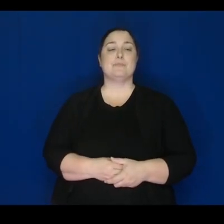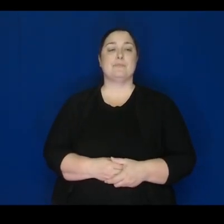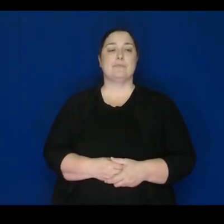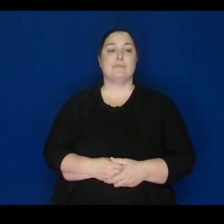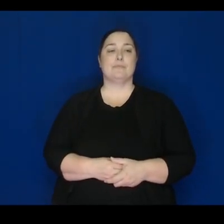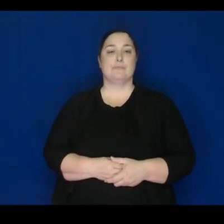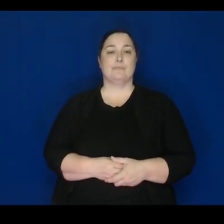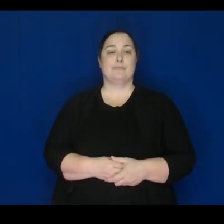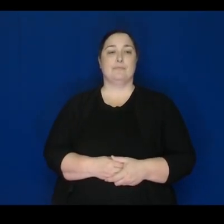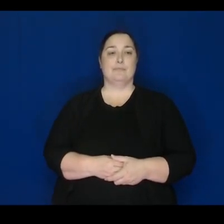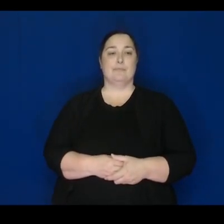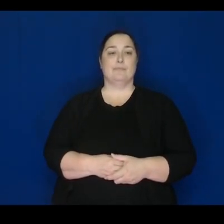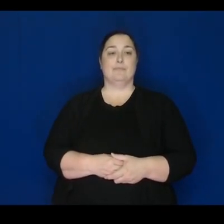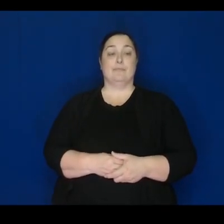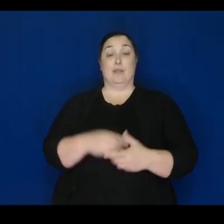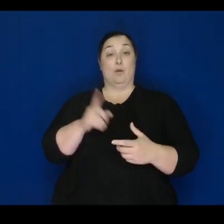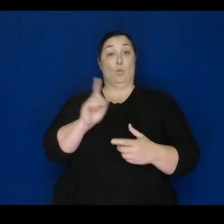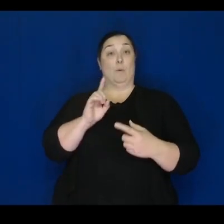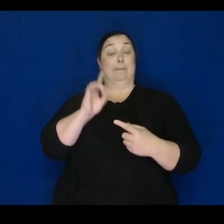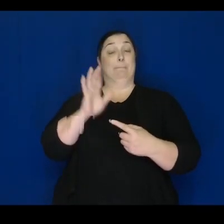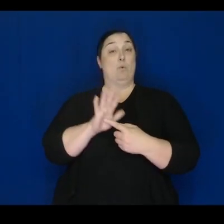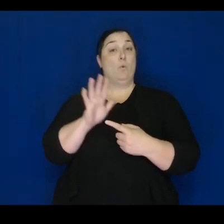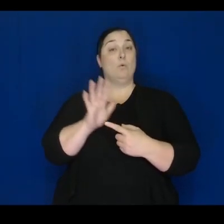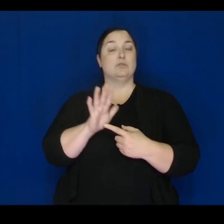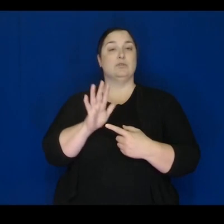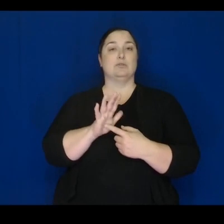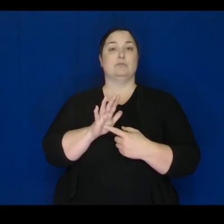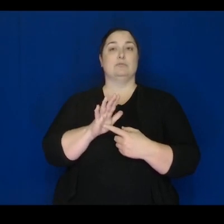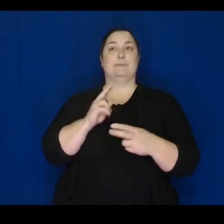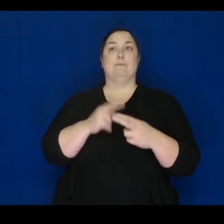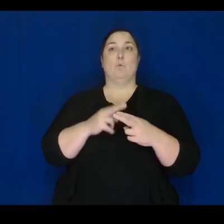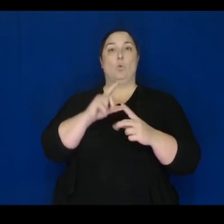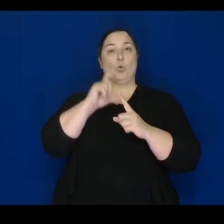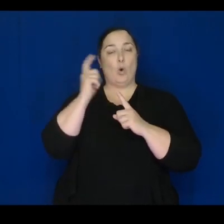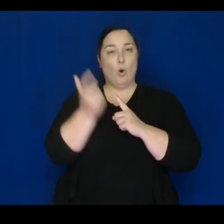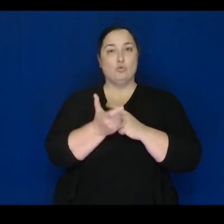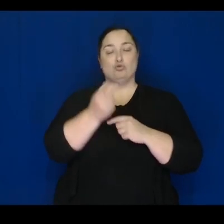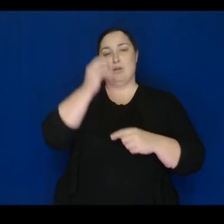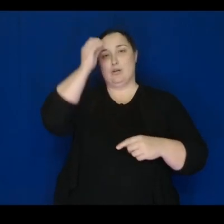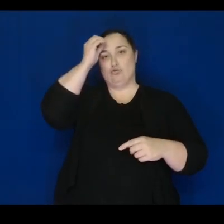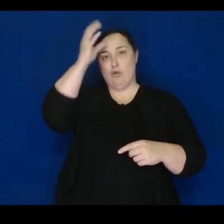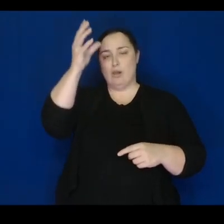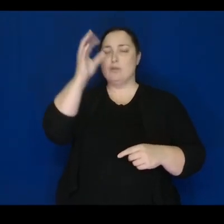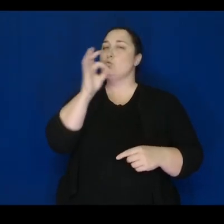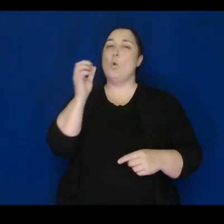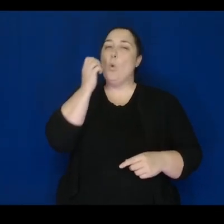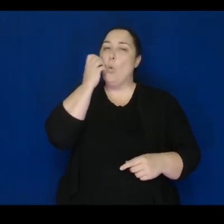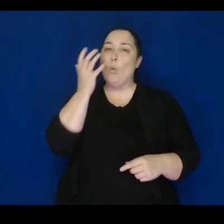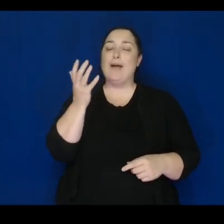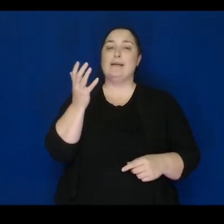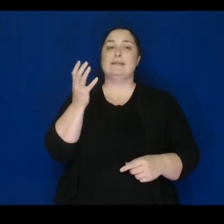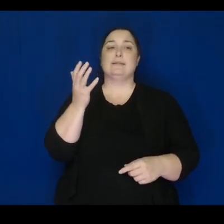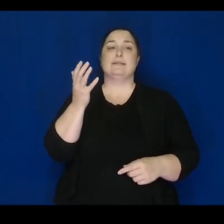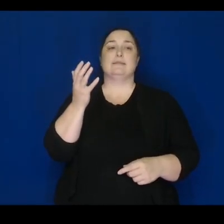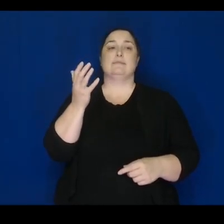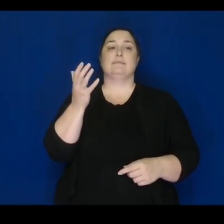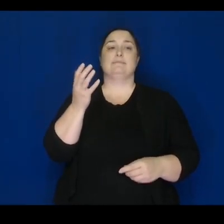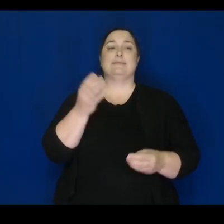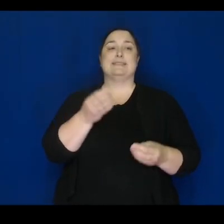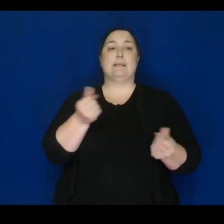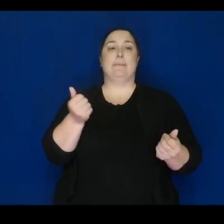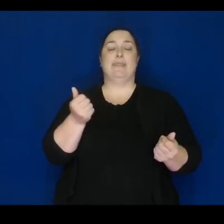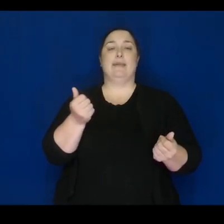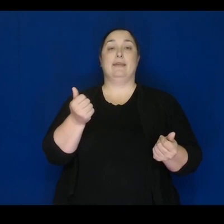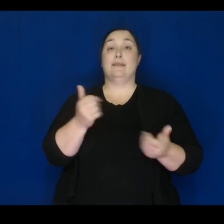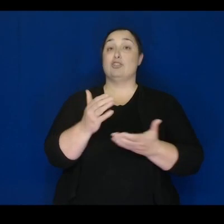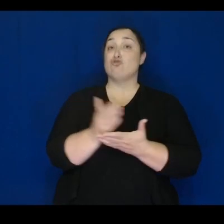think what's really important is when it comes to culture and knowledge, it isn't always something that's shared